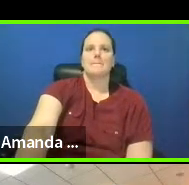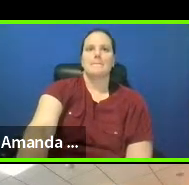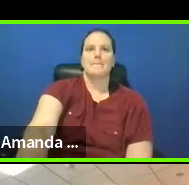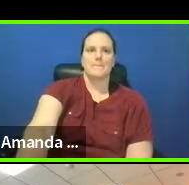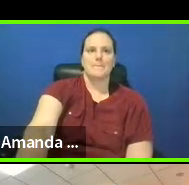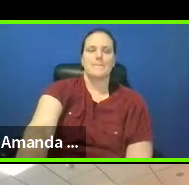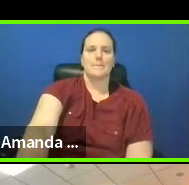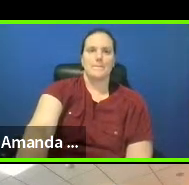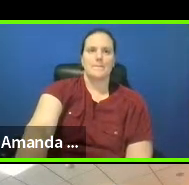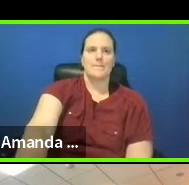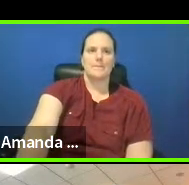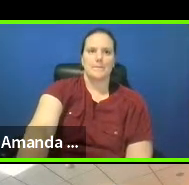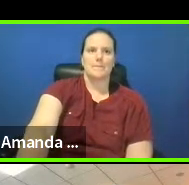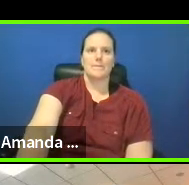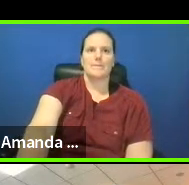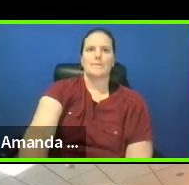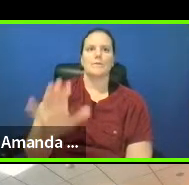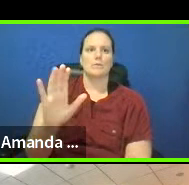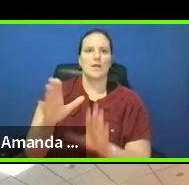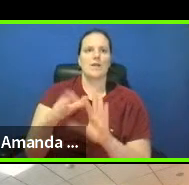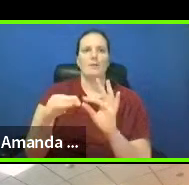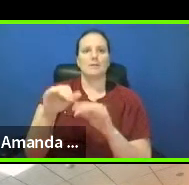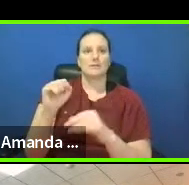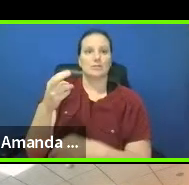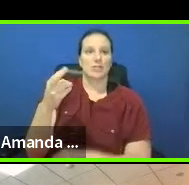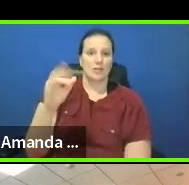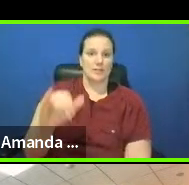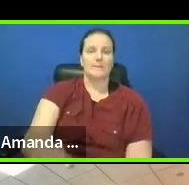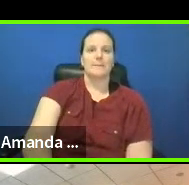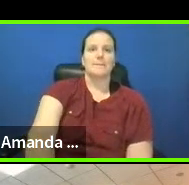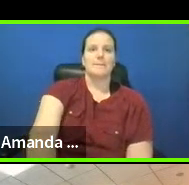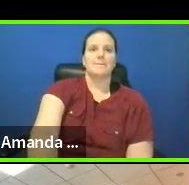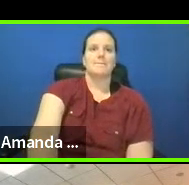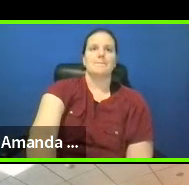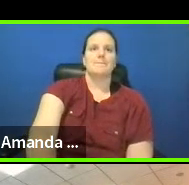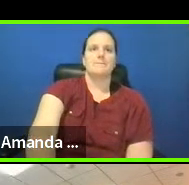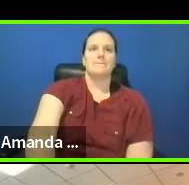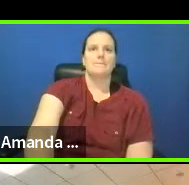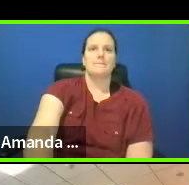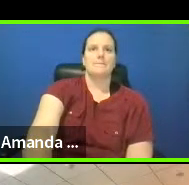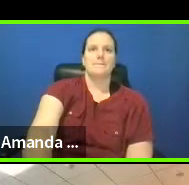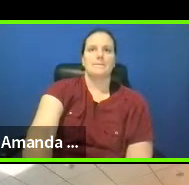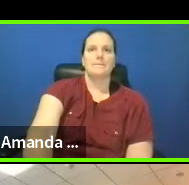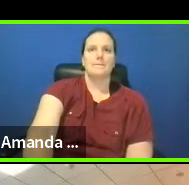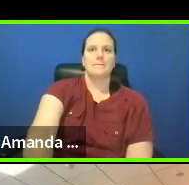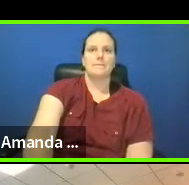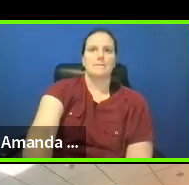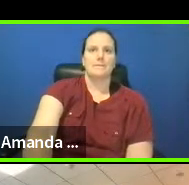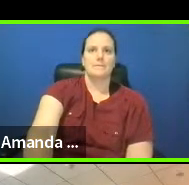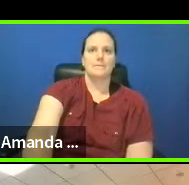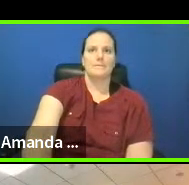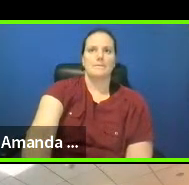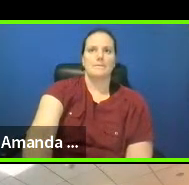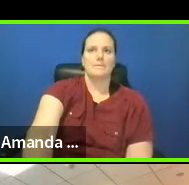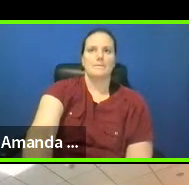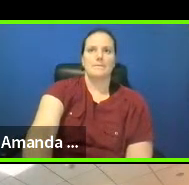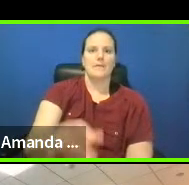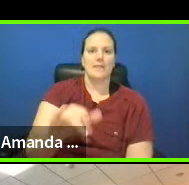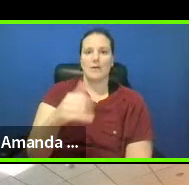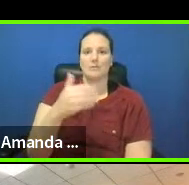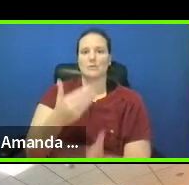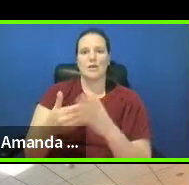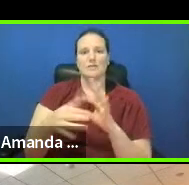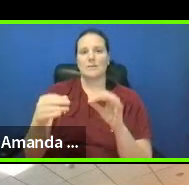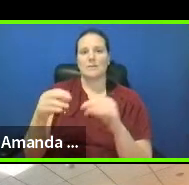Great comments. Sherry? Actually, that was very well said by Dina. Don't think I need to say much more,